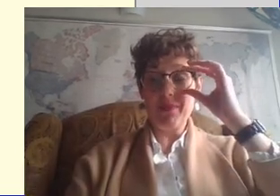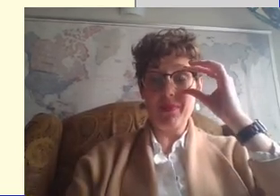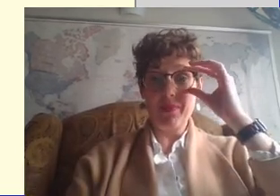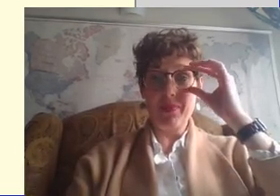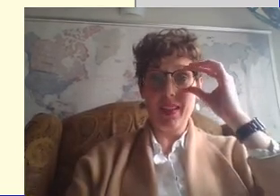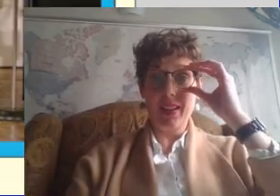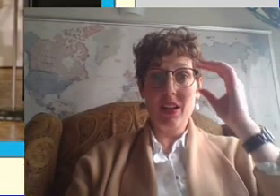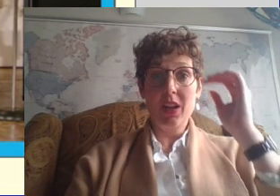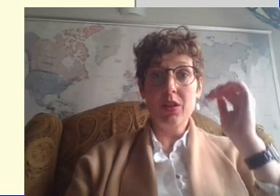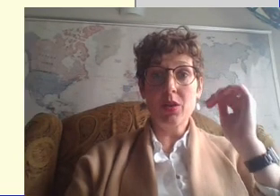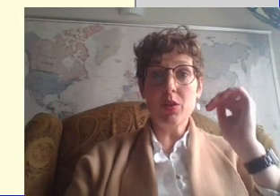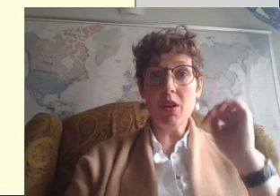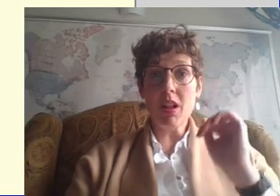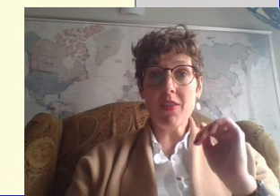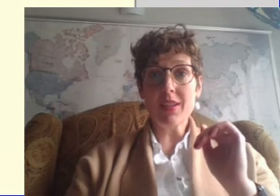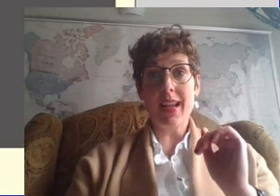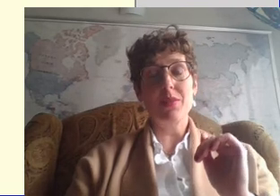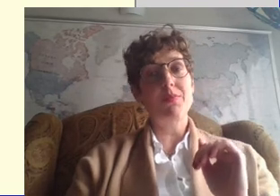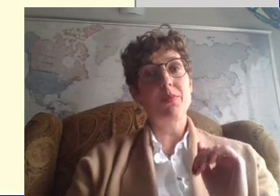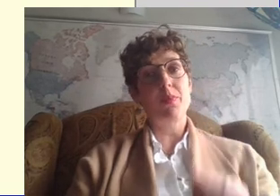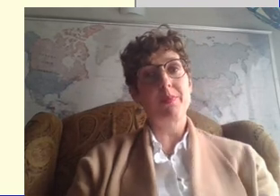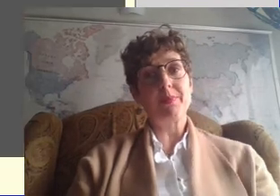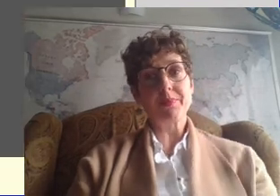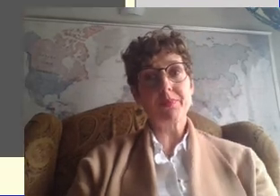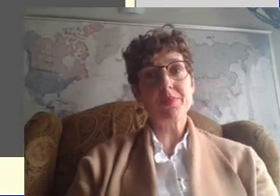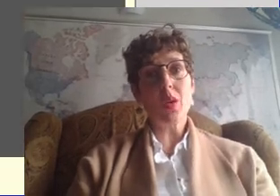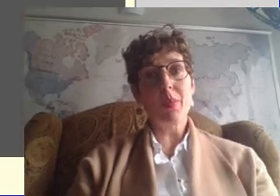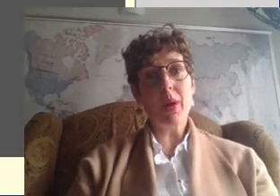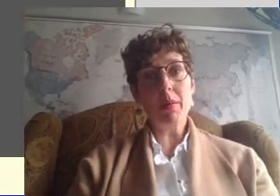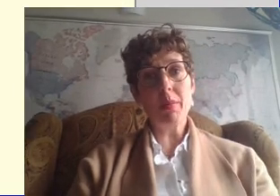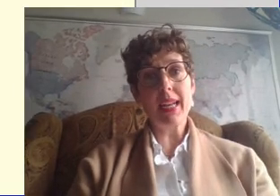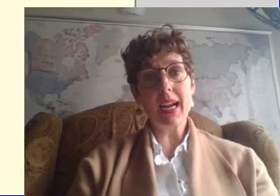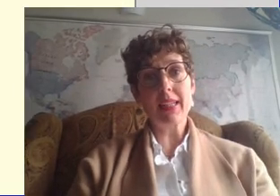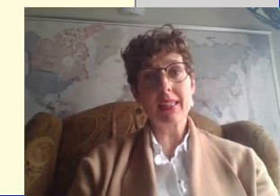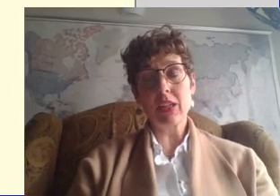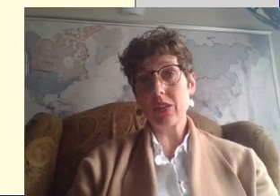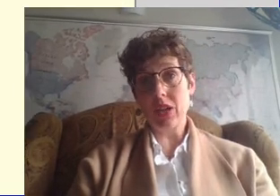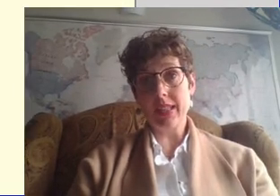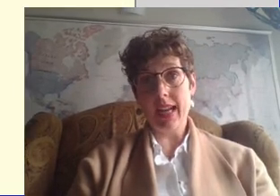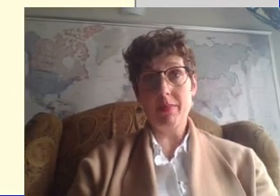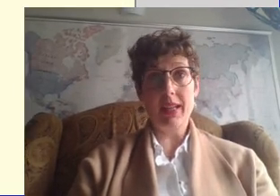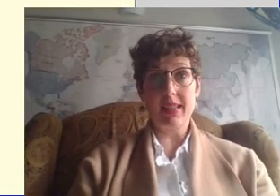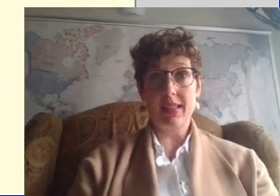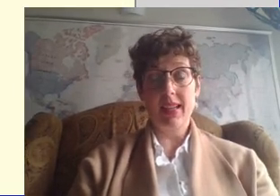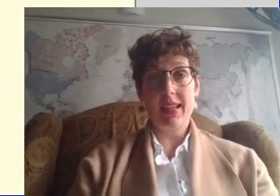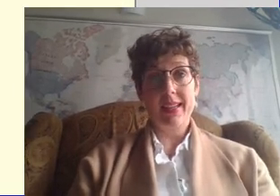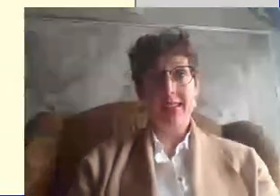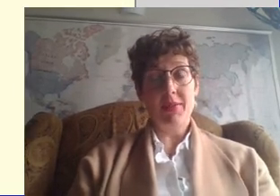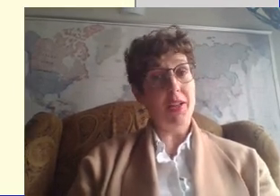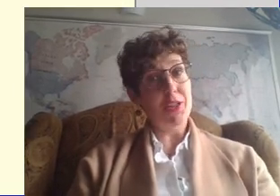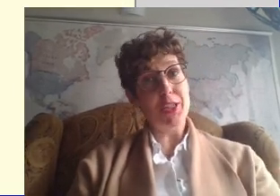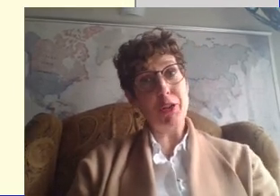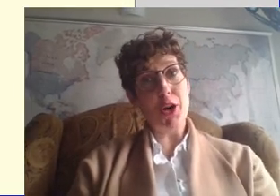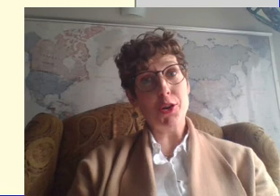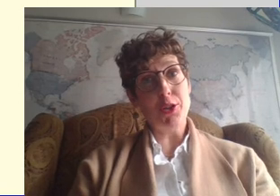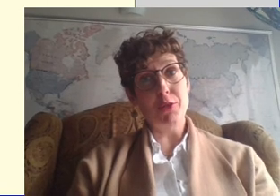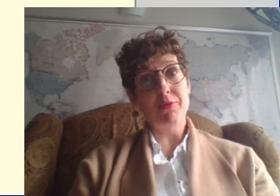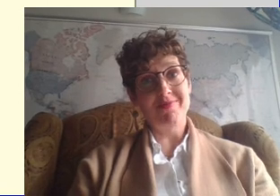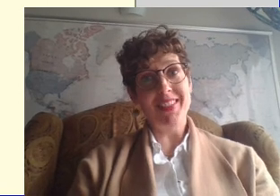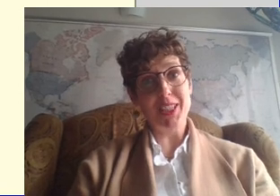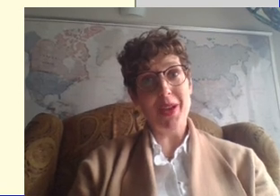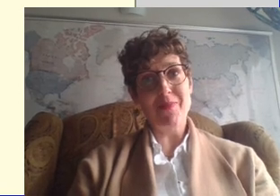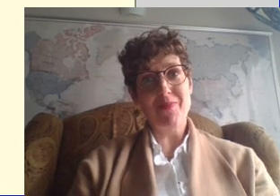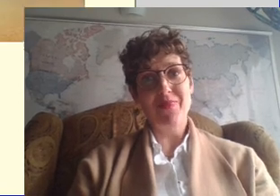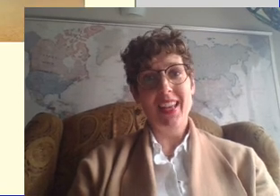Okay? So those are all of our signs. We're probably not going to sing a song today because it's just a little hard to